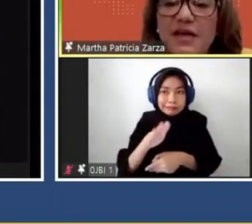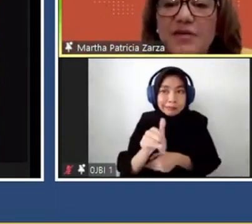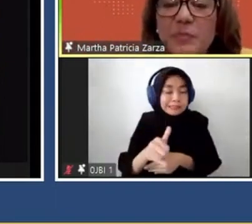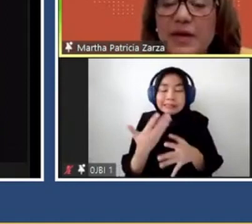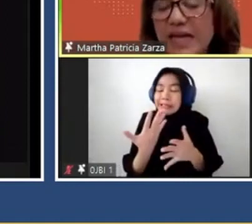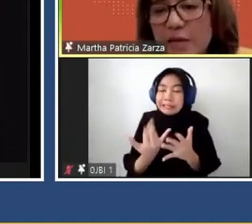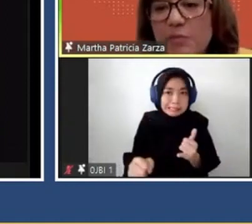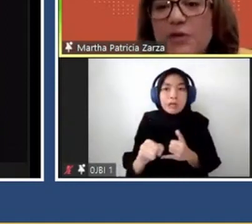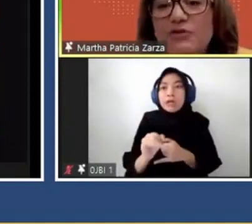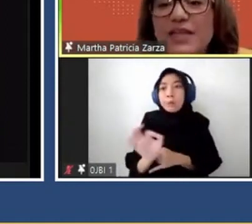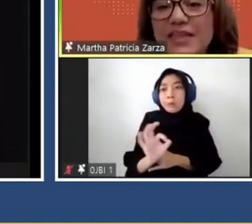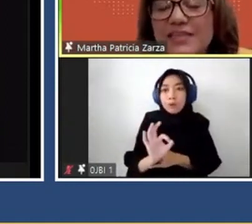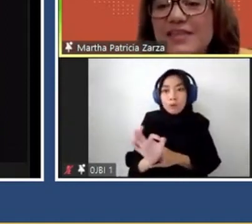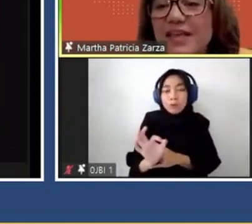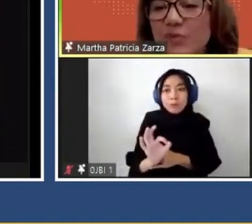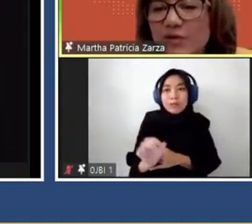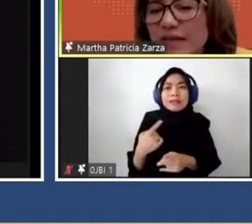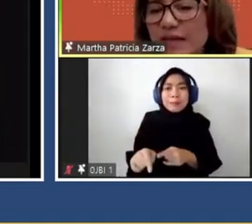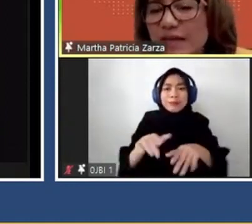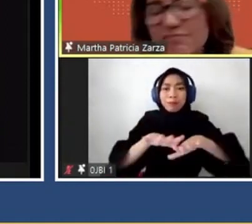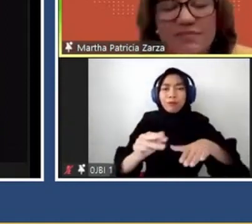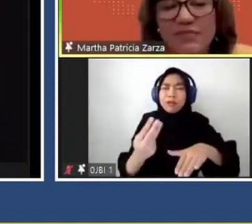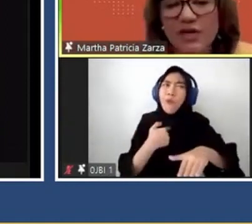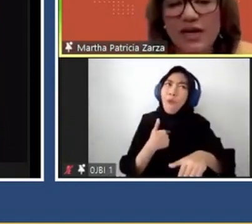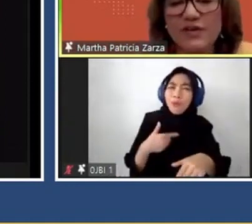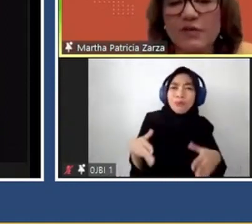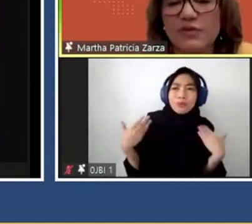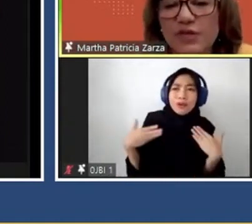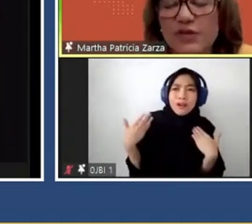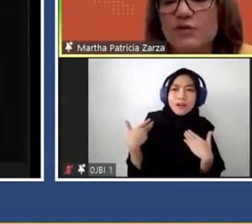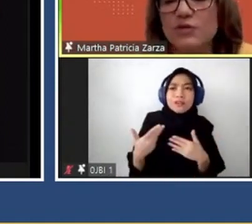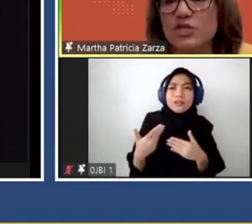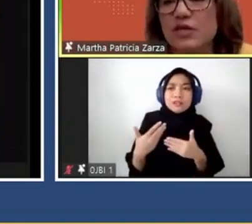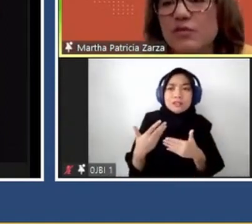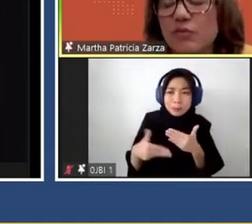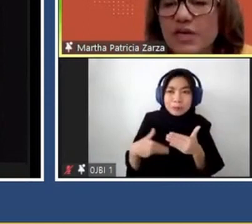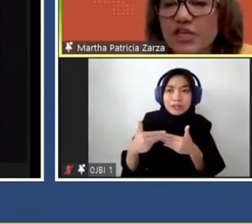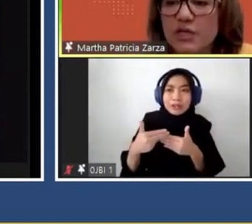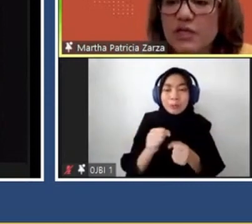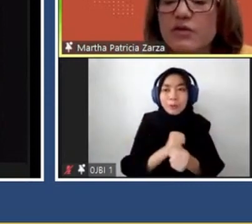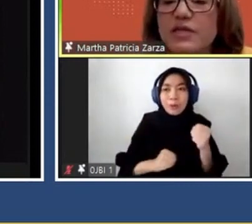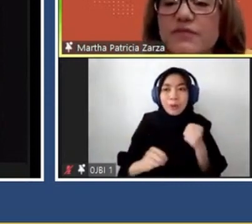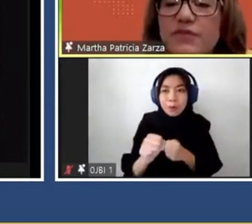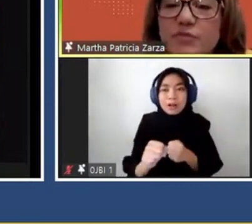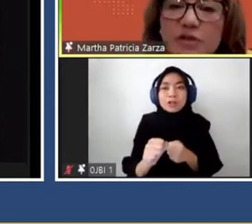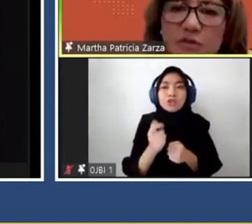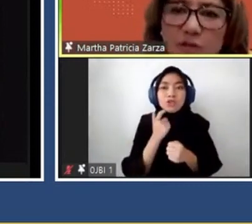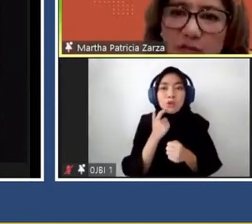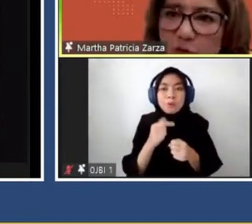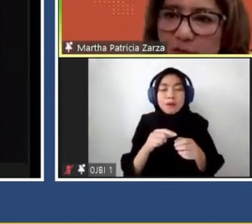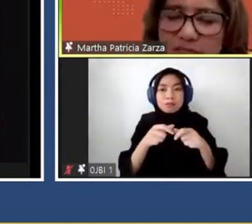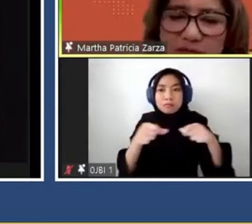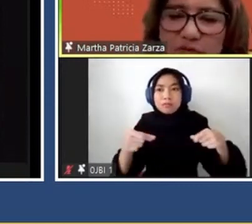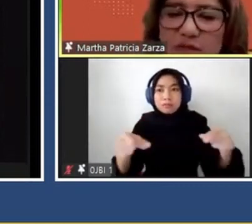phase, very happy because at least, well, I don't have now the video in which they were measuring all the fumes